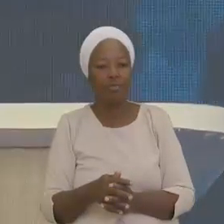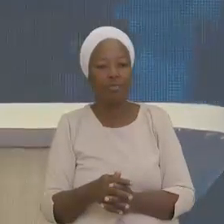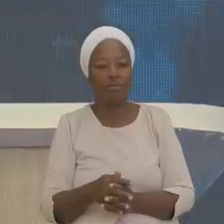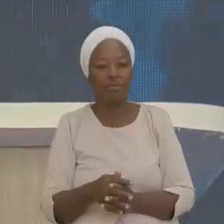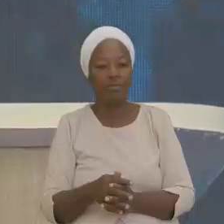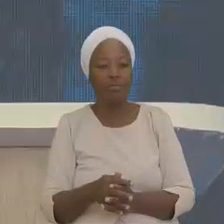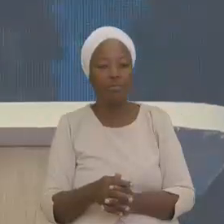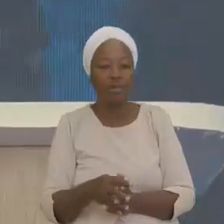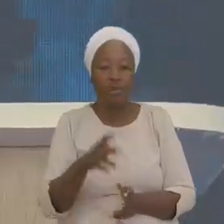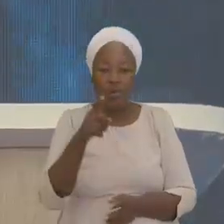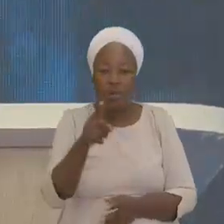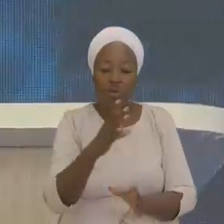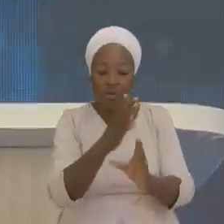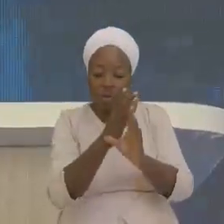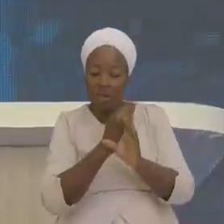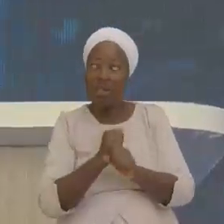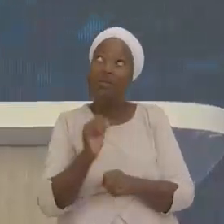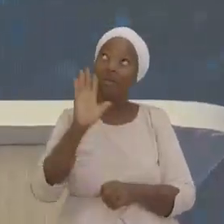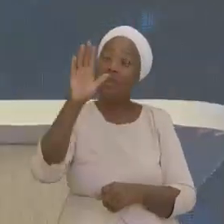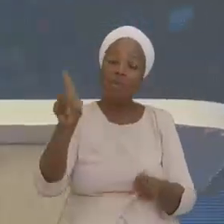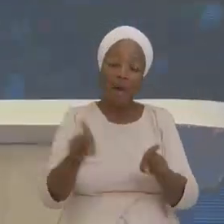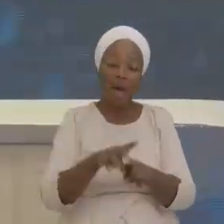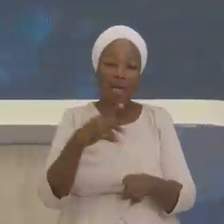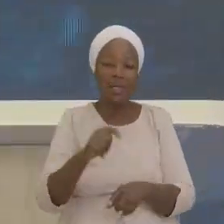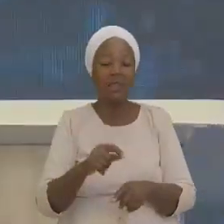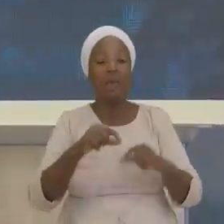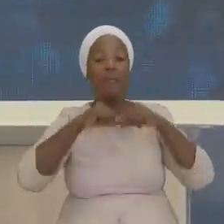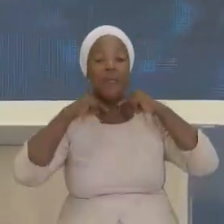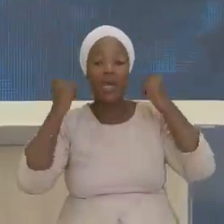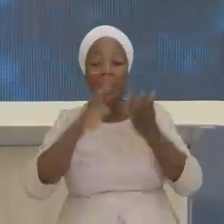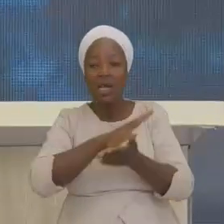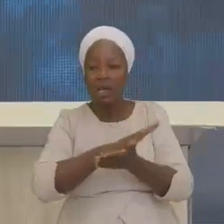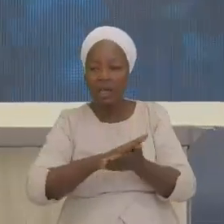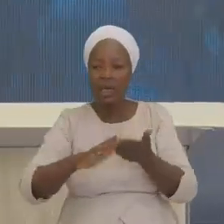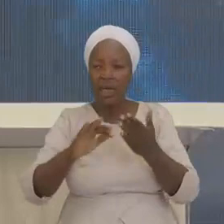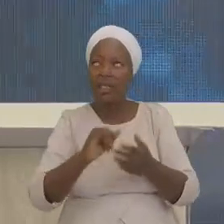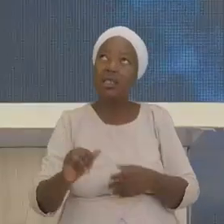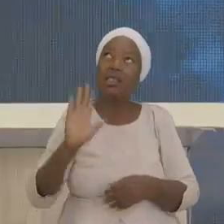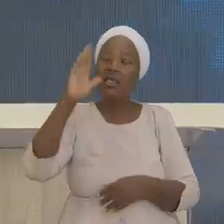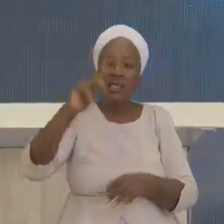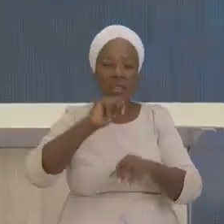You receive him as the priest cleansing his temple.